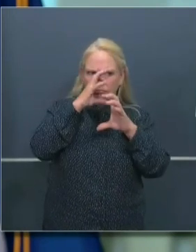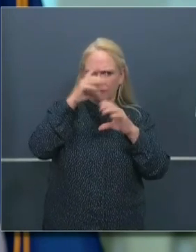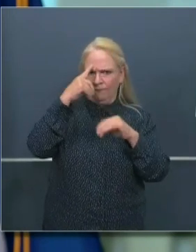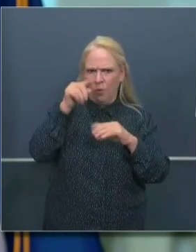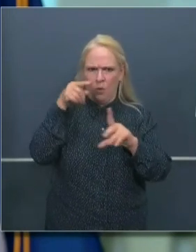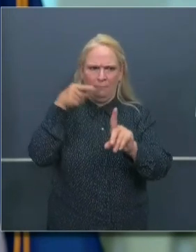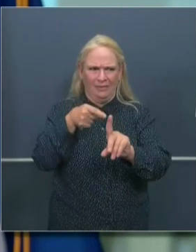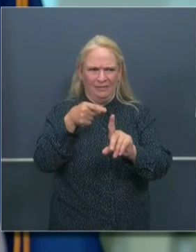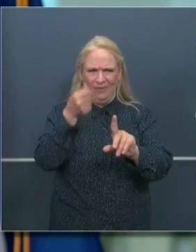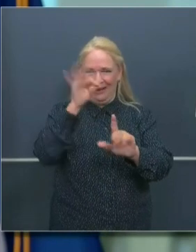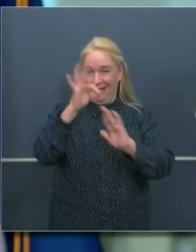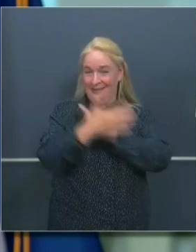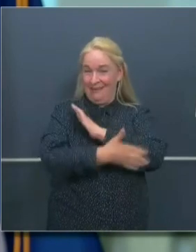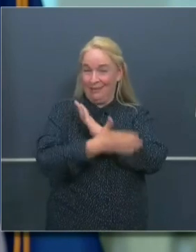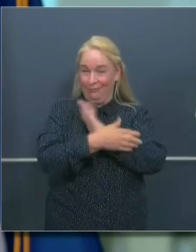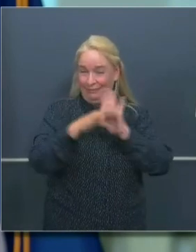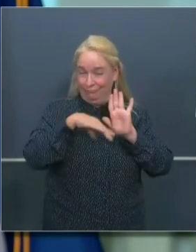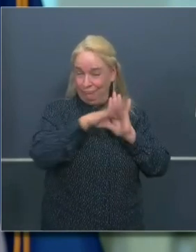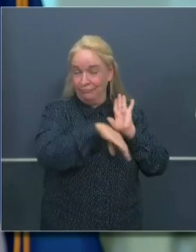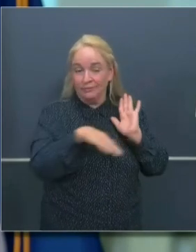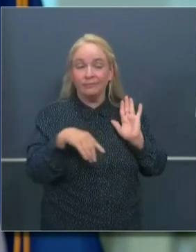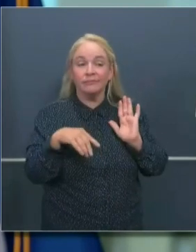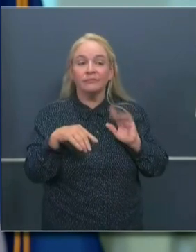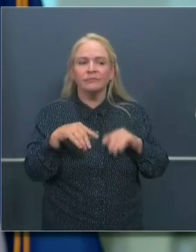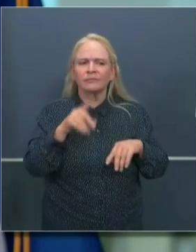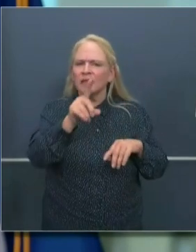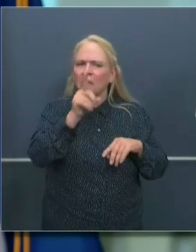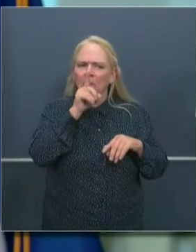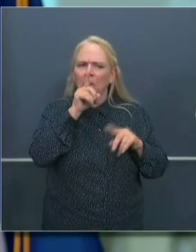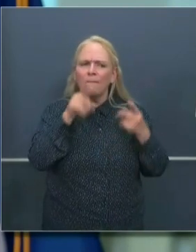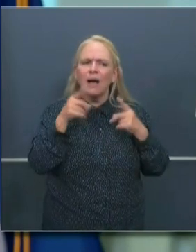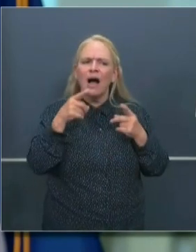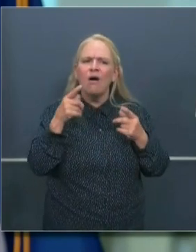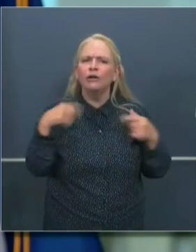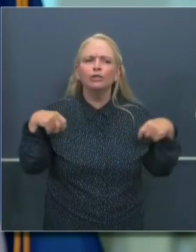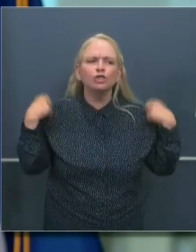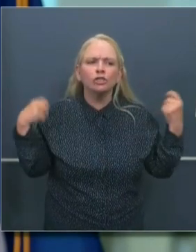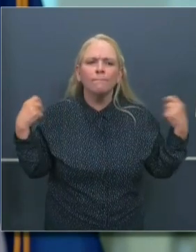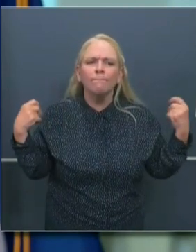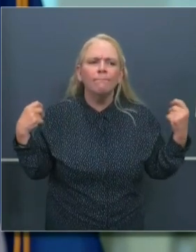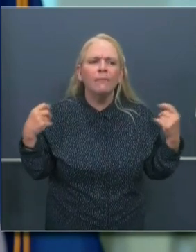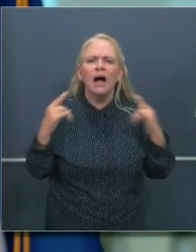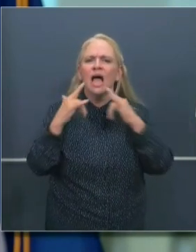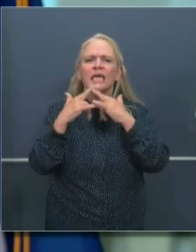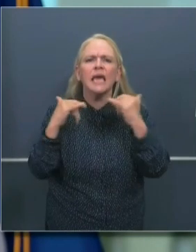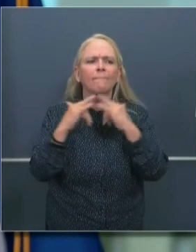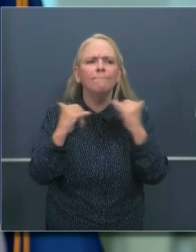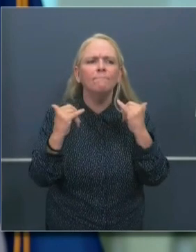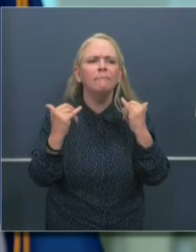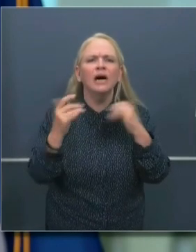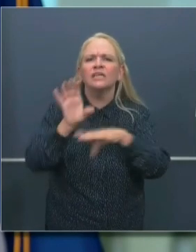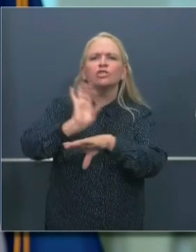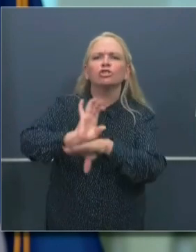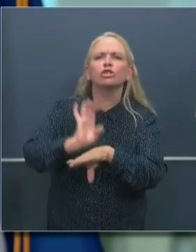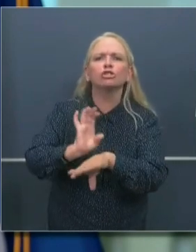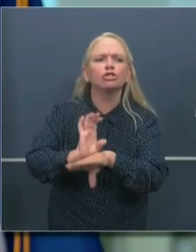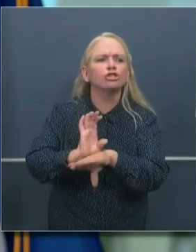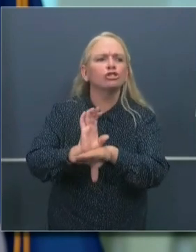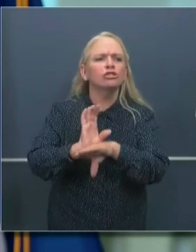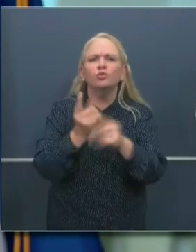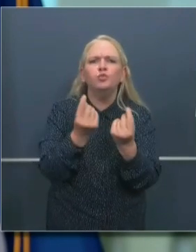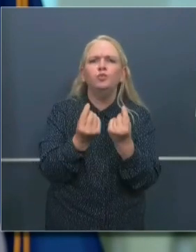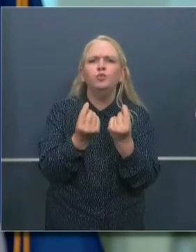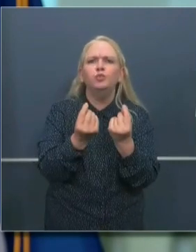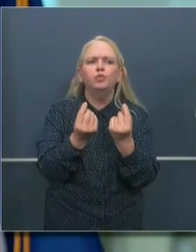were places like churches and gyms and fitness centers, day camps, even government bodies that are still meeting in some of these really